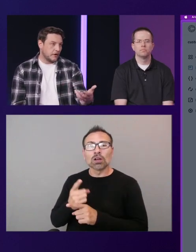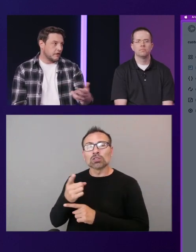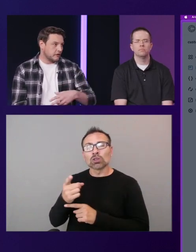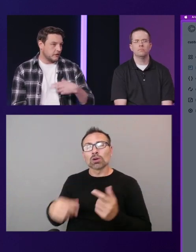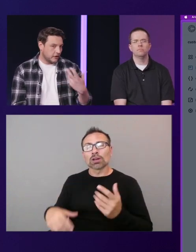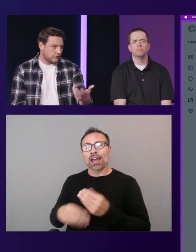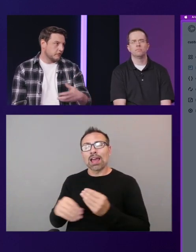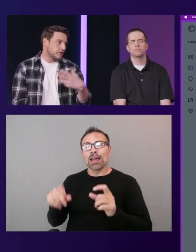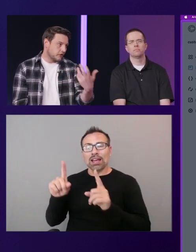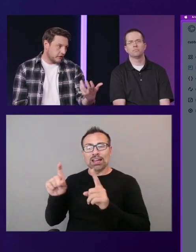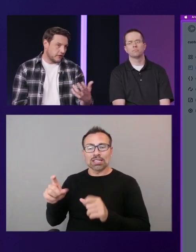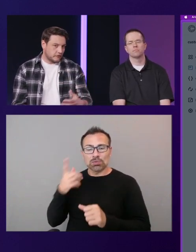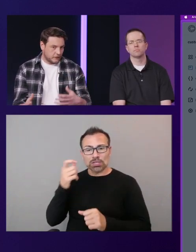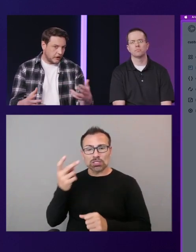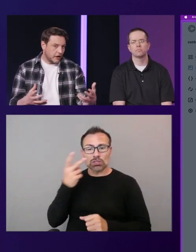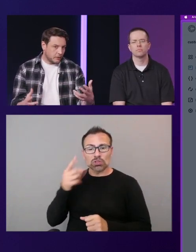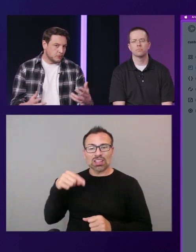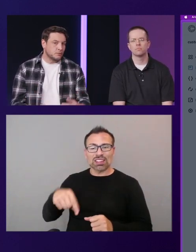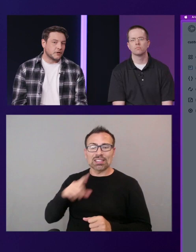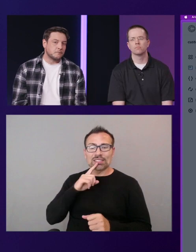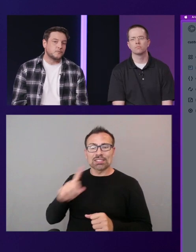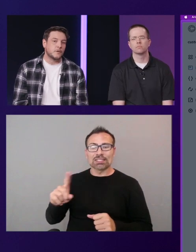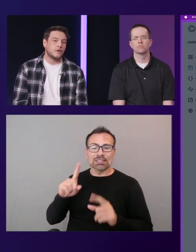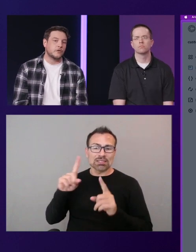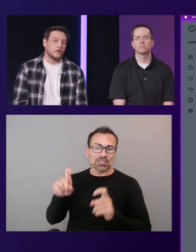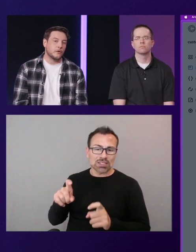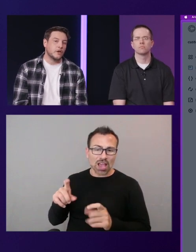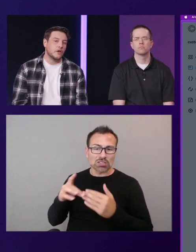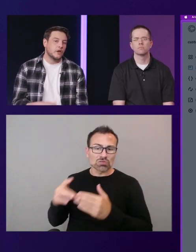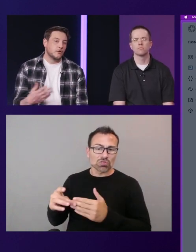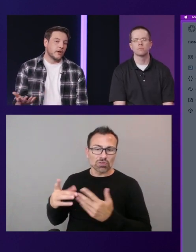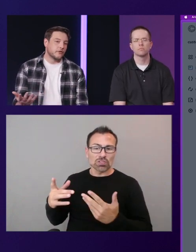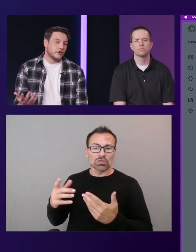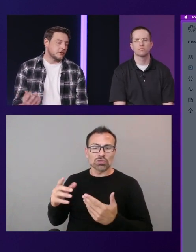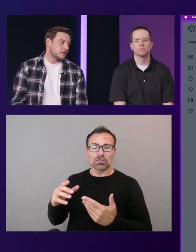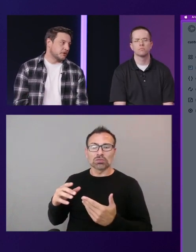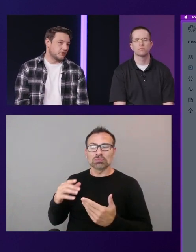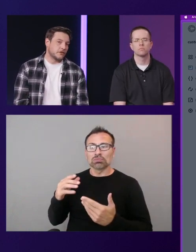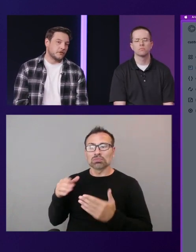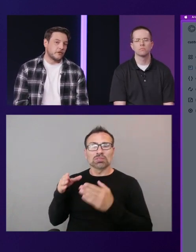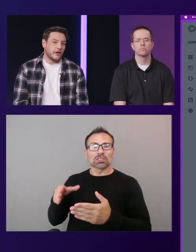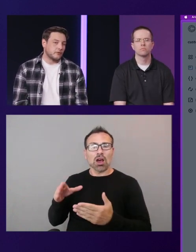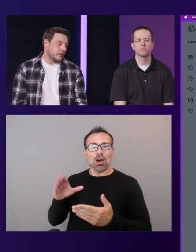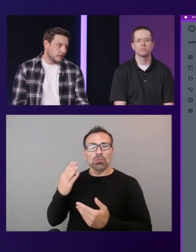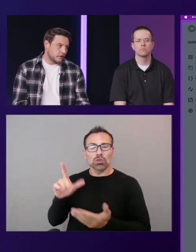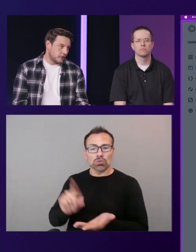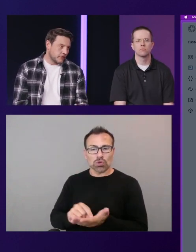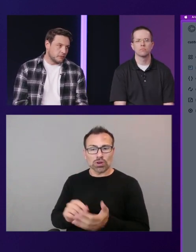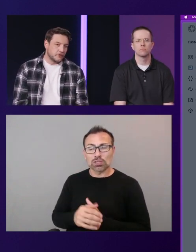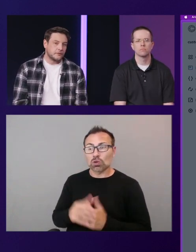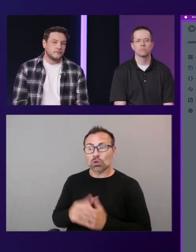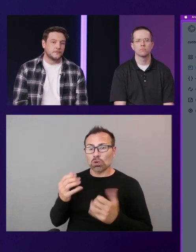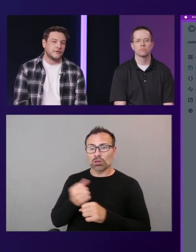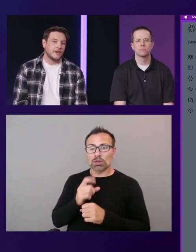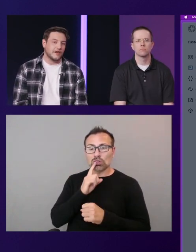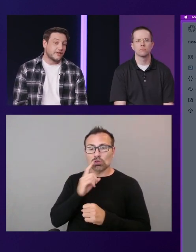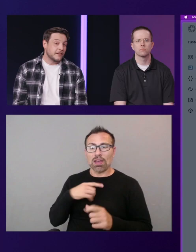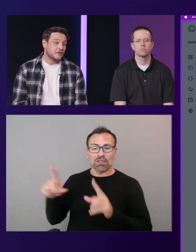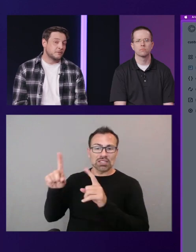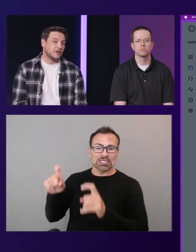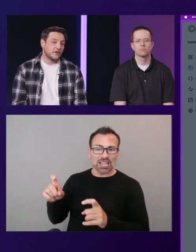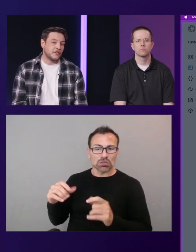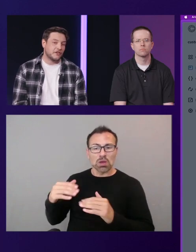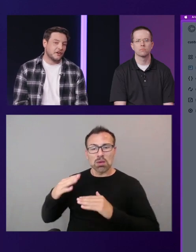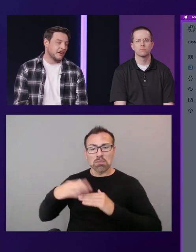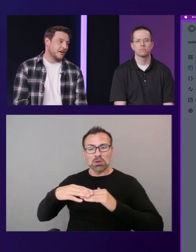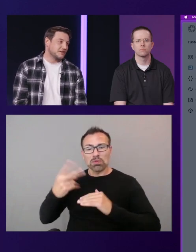as we saw that this is a test-driven unit test style blueprint. So we'll add instructions to make sure that there's a test with at least 2 customers. And I think this